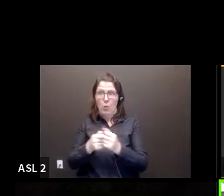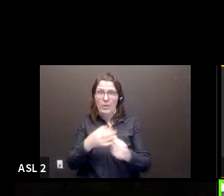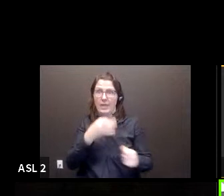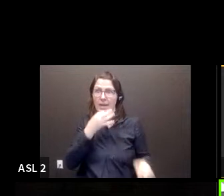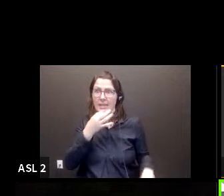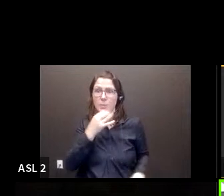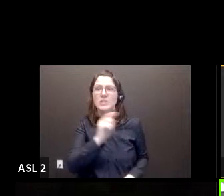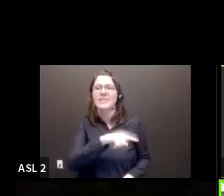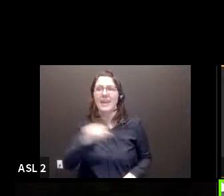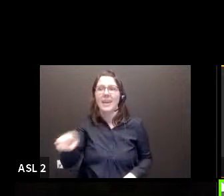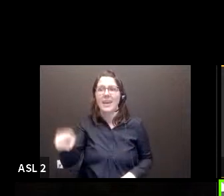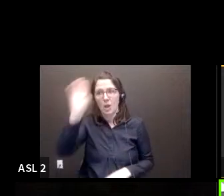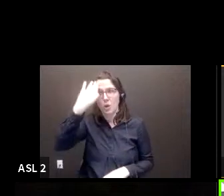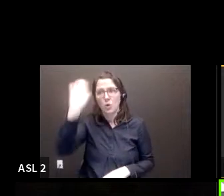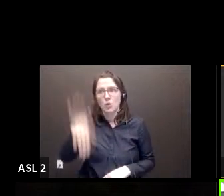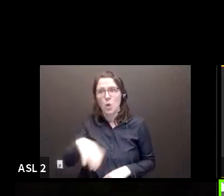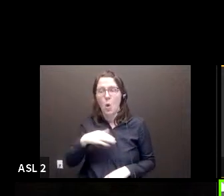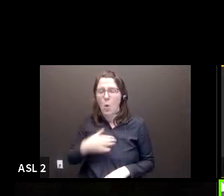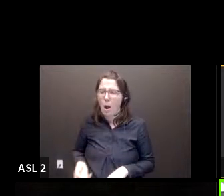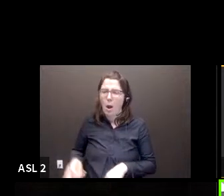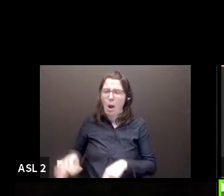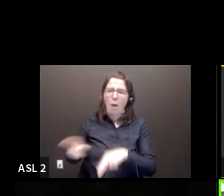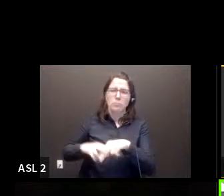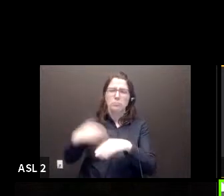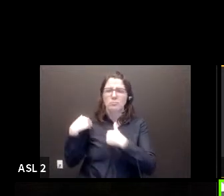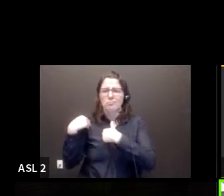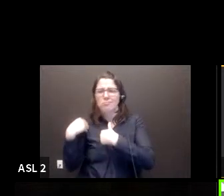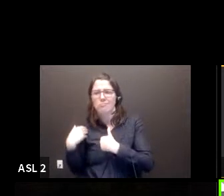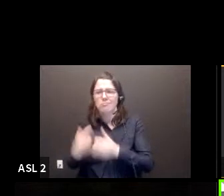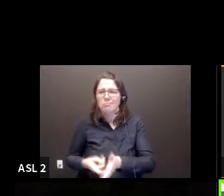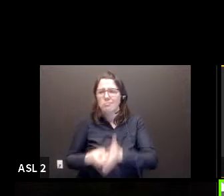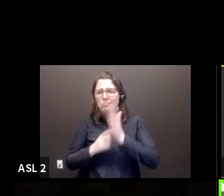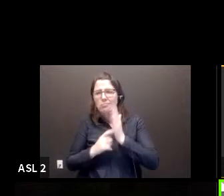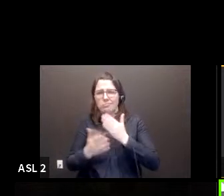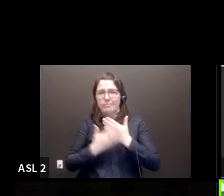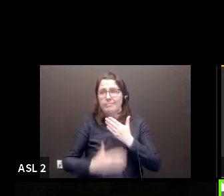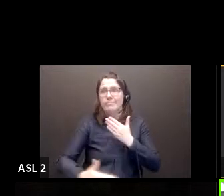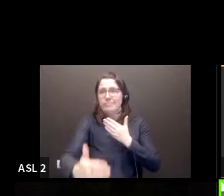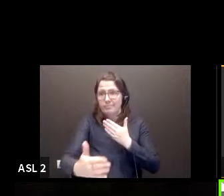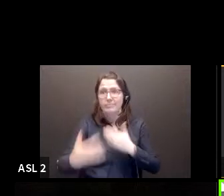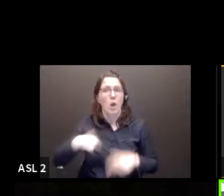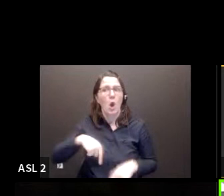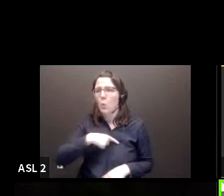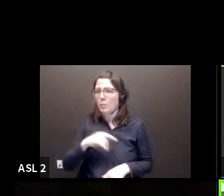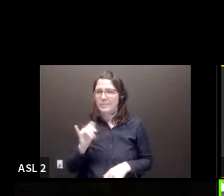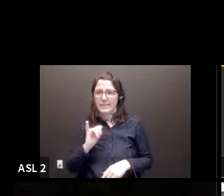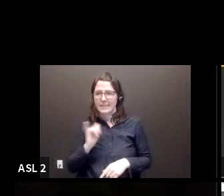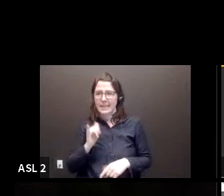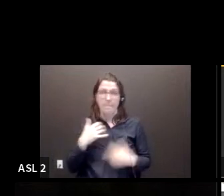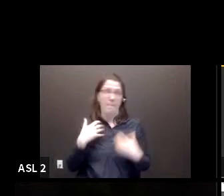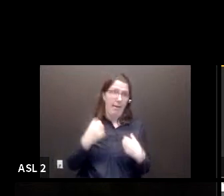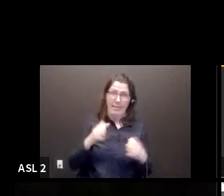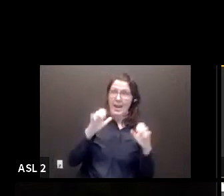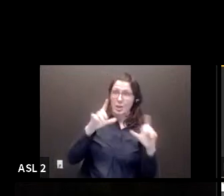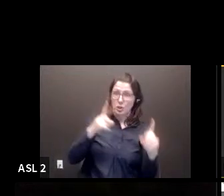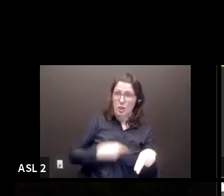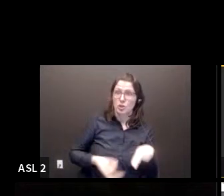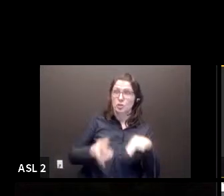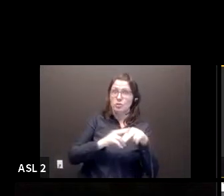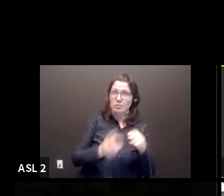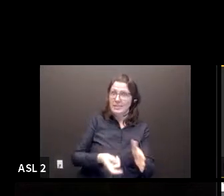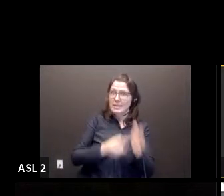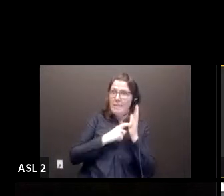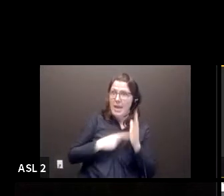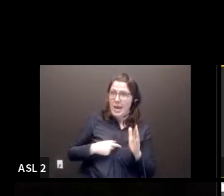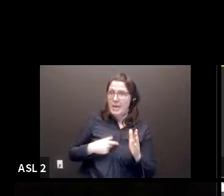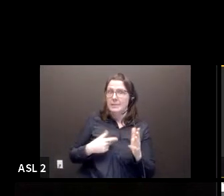they can't describe and don't have the adequate resources we're no different from those other sectors fair enough okay thank you my